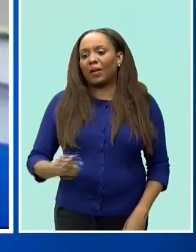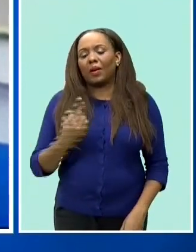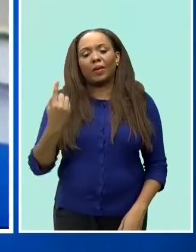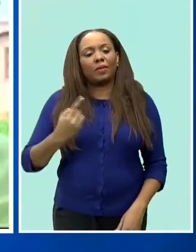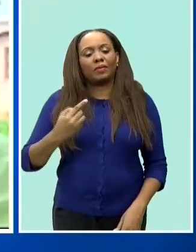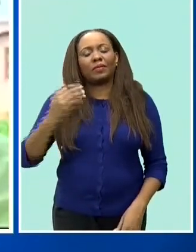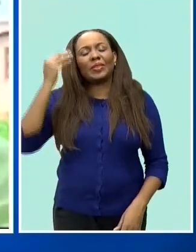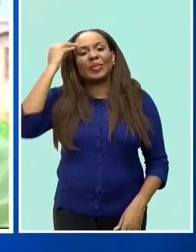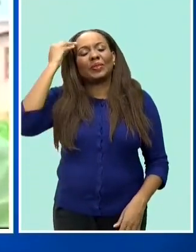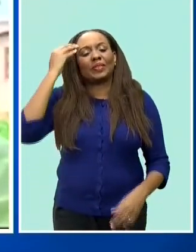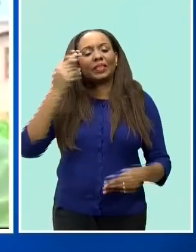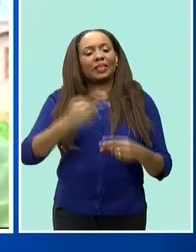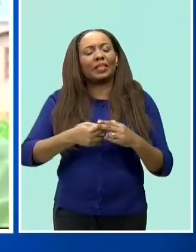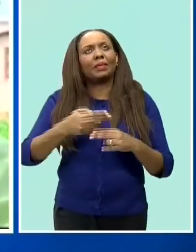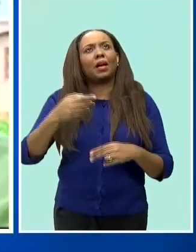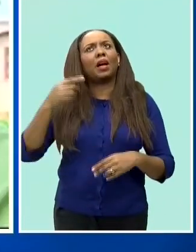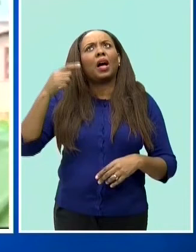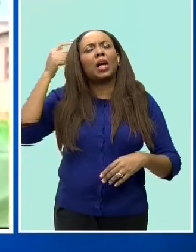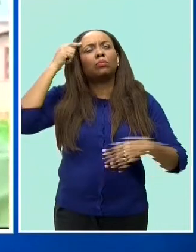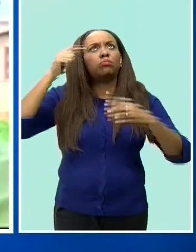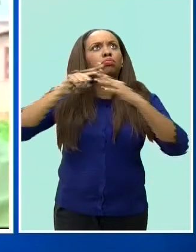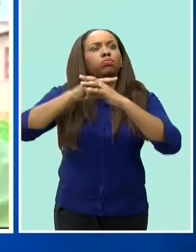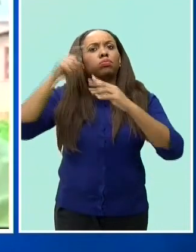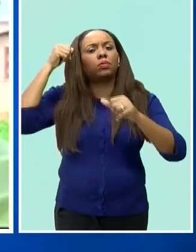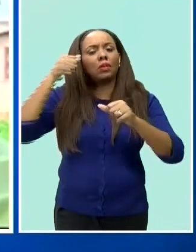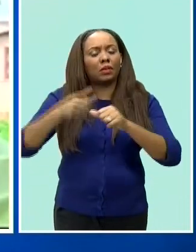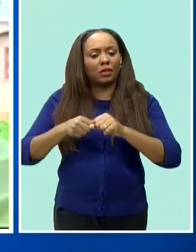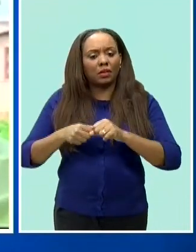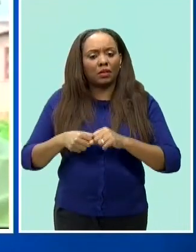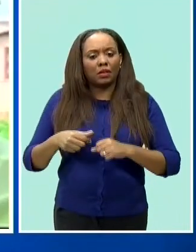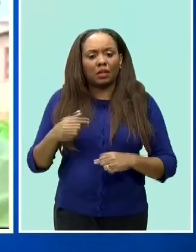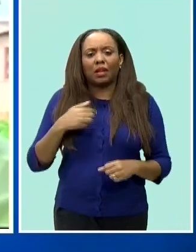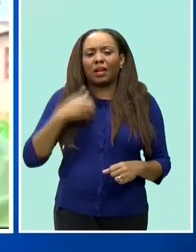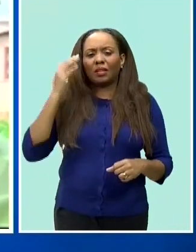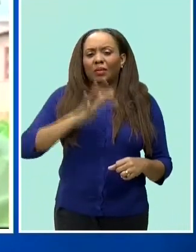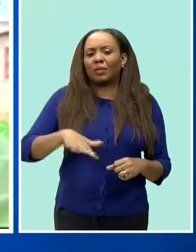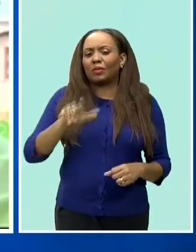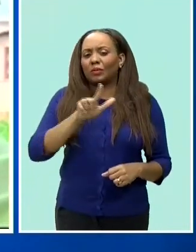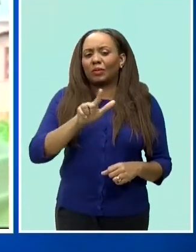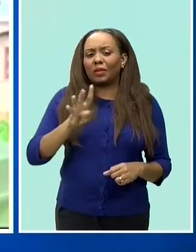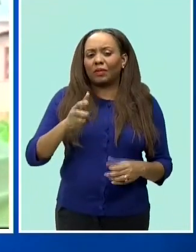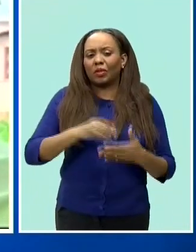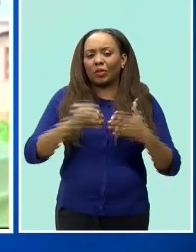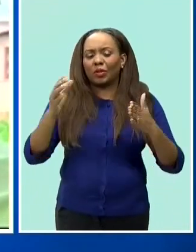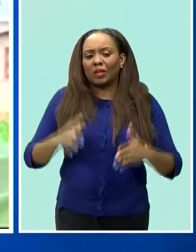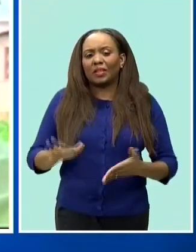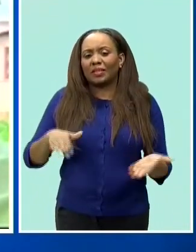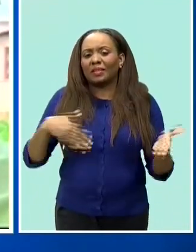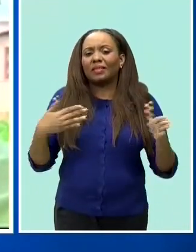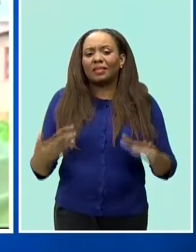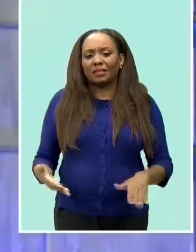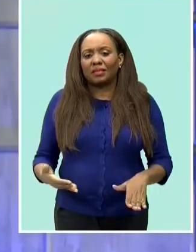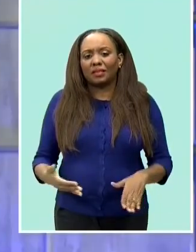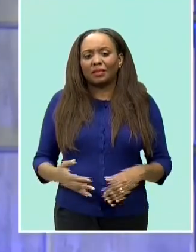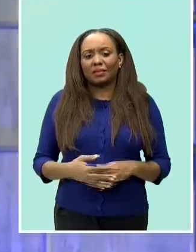the name. To my recollection, I have noted at least 24 students have passed in my 19 years.